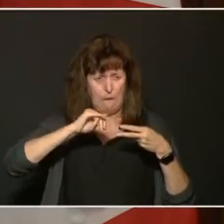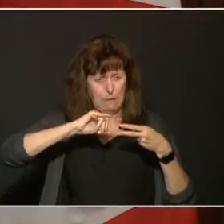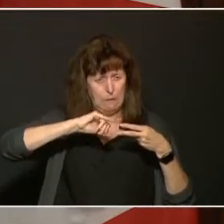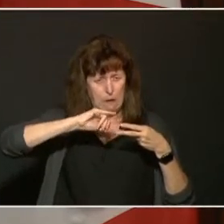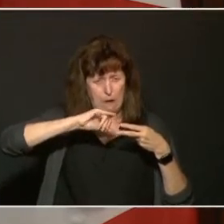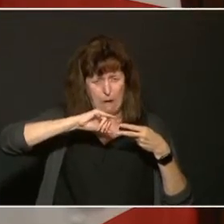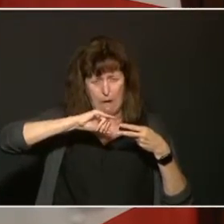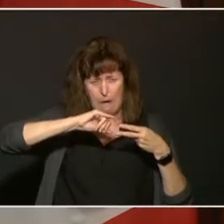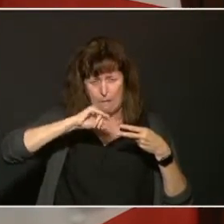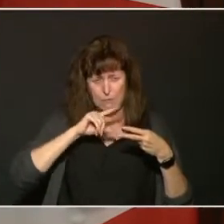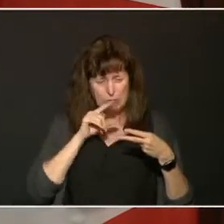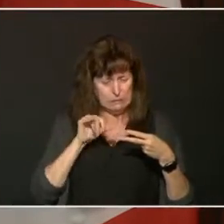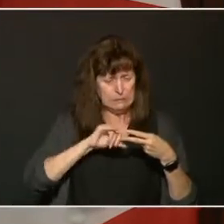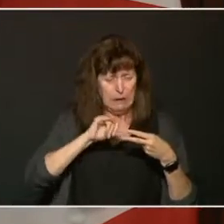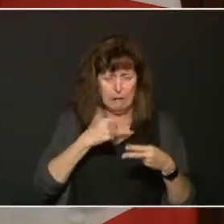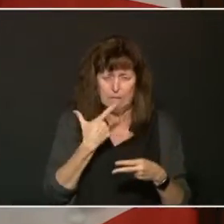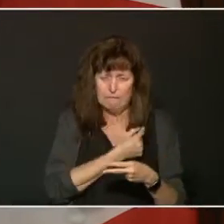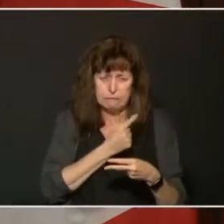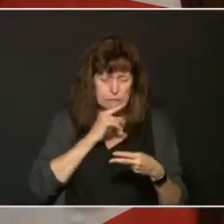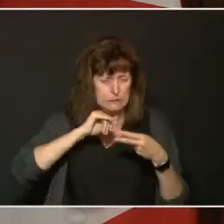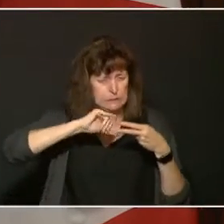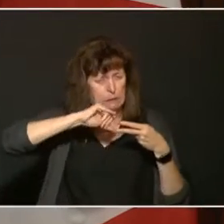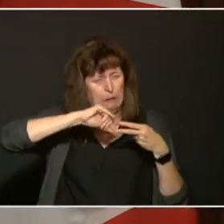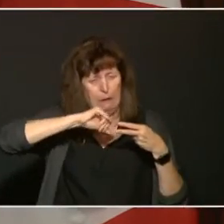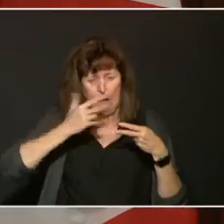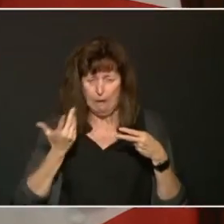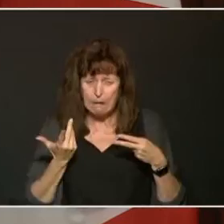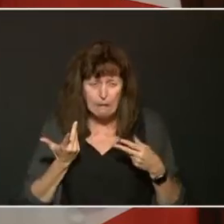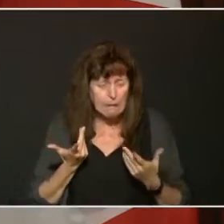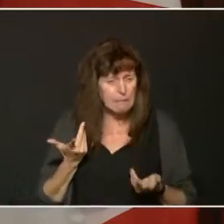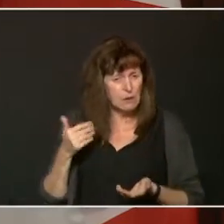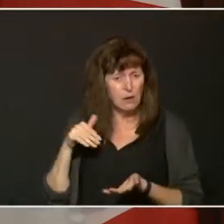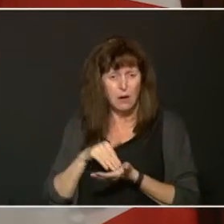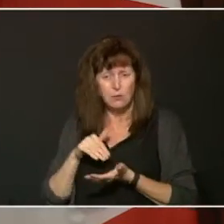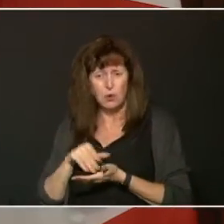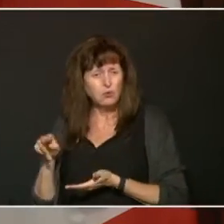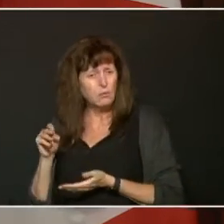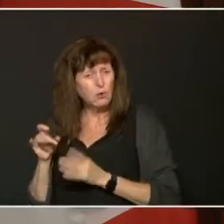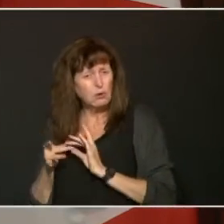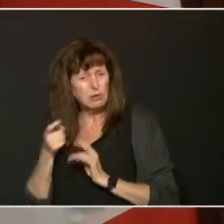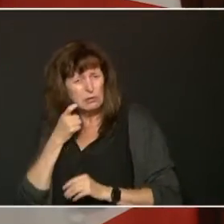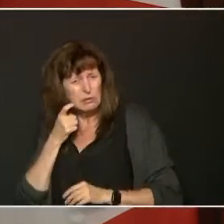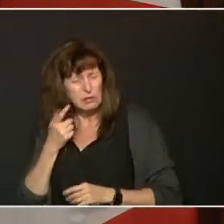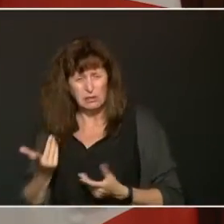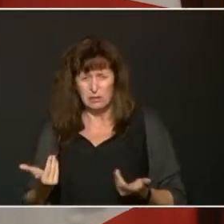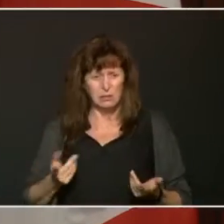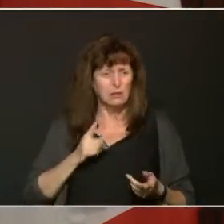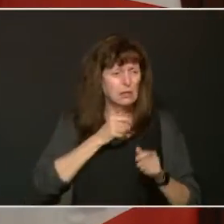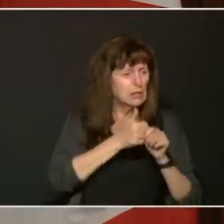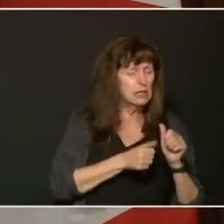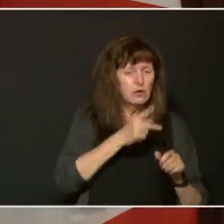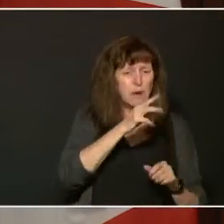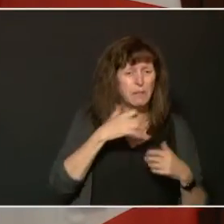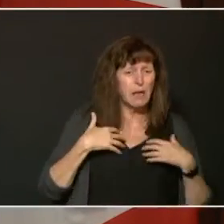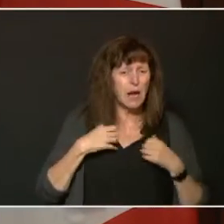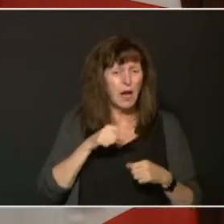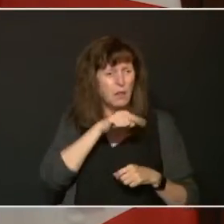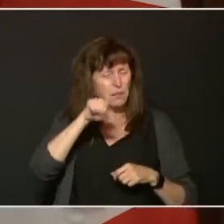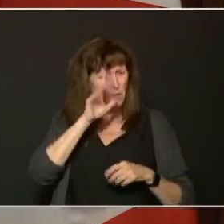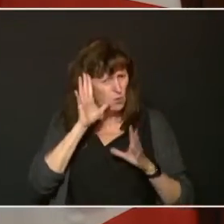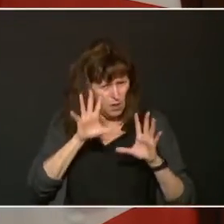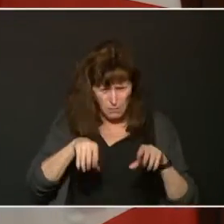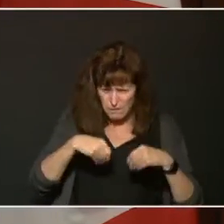going to address this? Obviously, we're giving this information now. Each health unit will be getting information out, but I would strongly